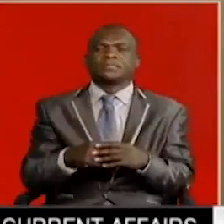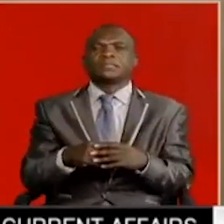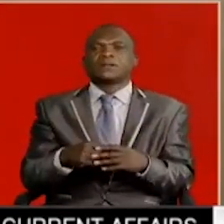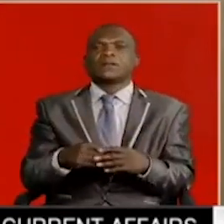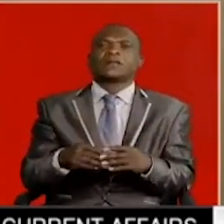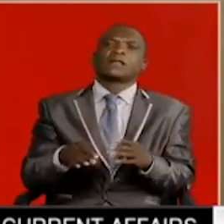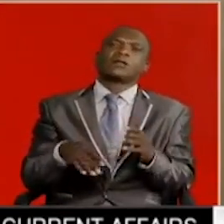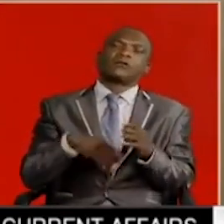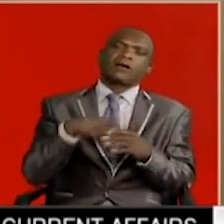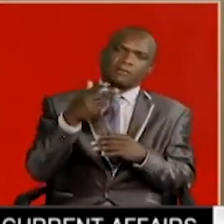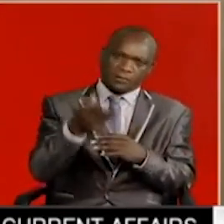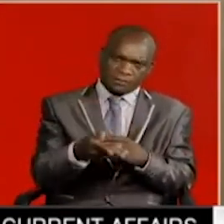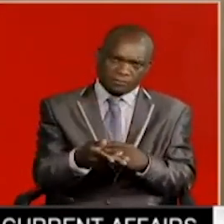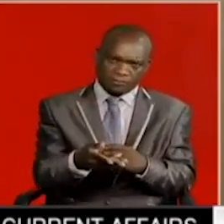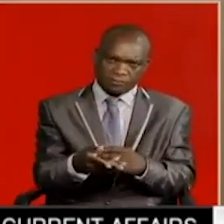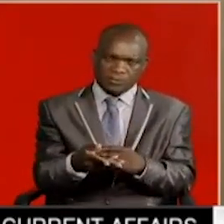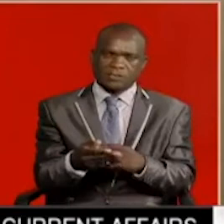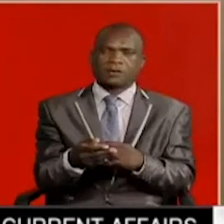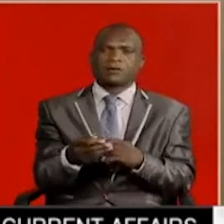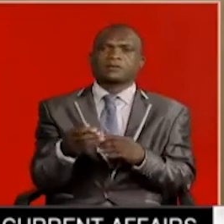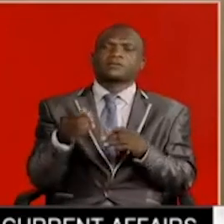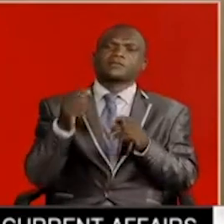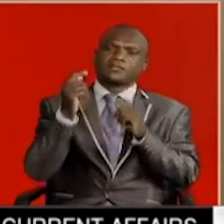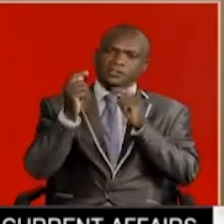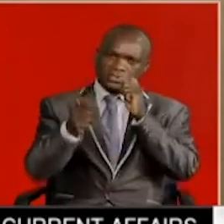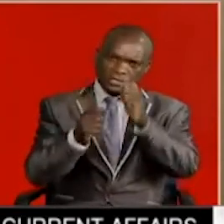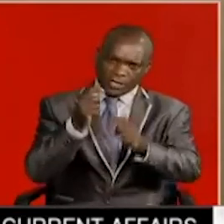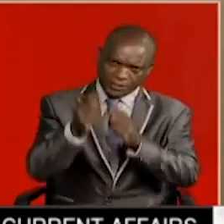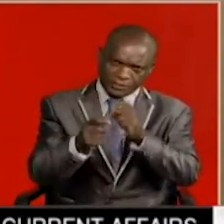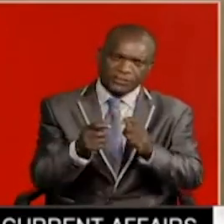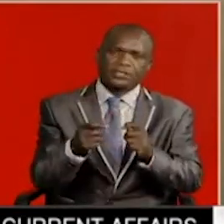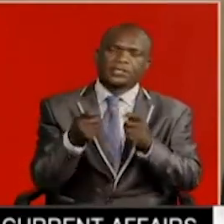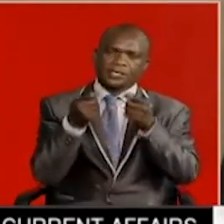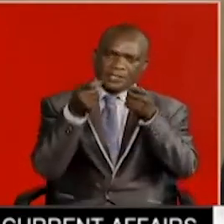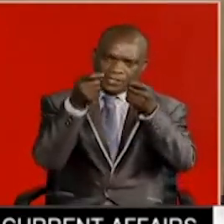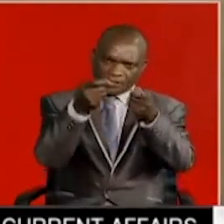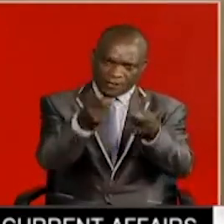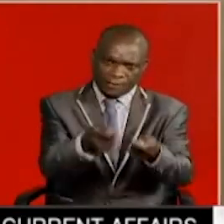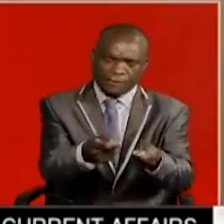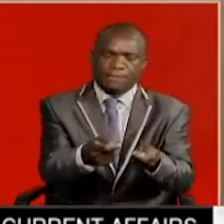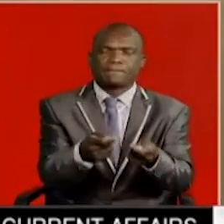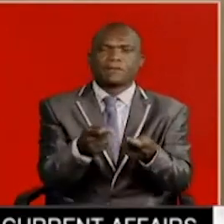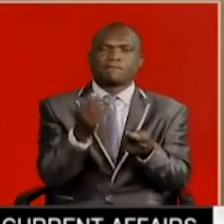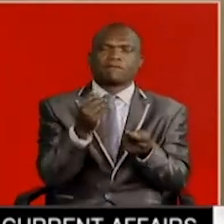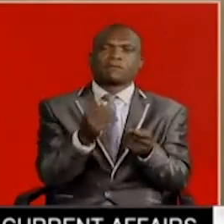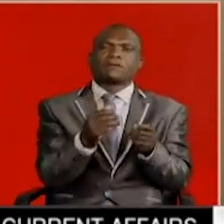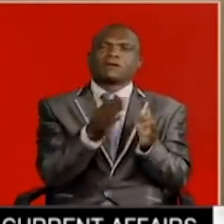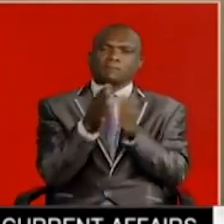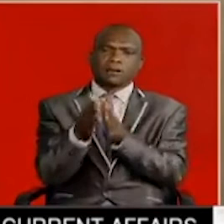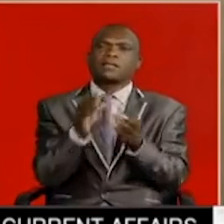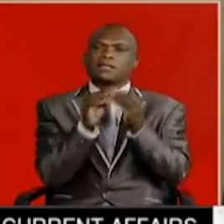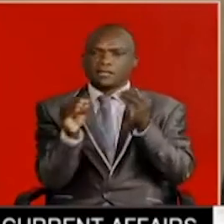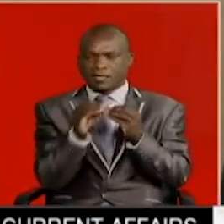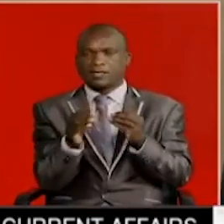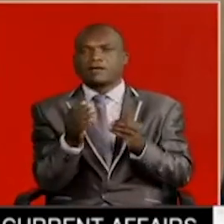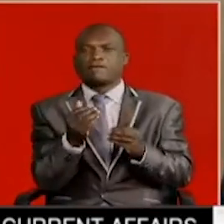And lastly on this, the training will be provided as part of a comprehensive COVID-19